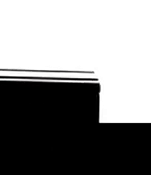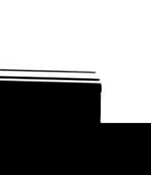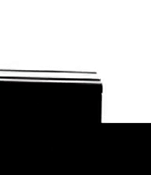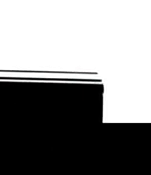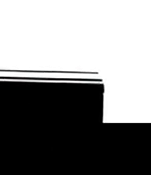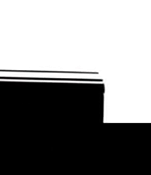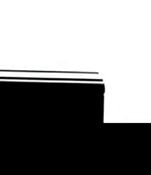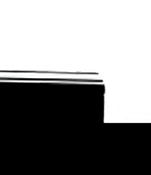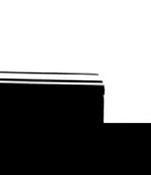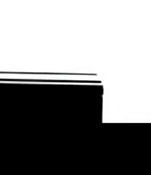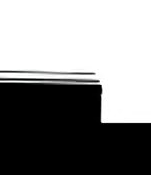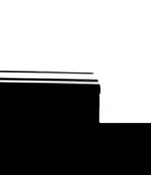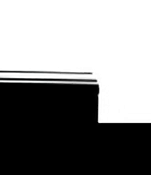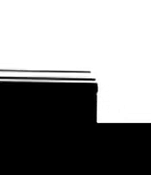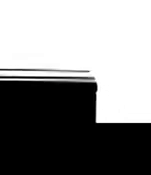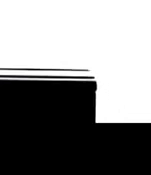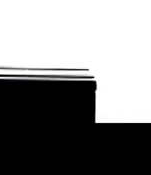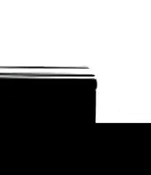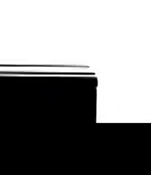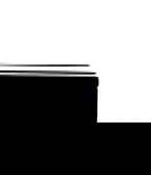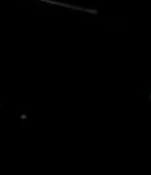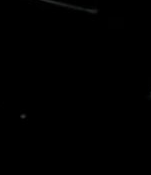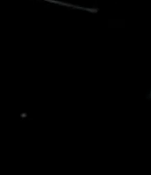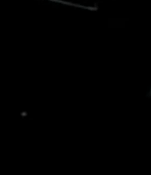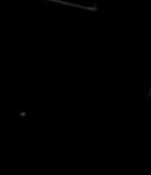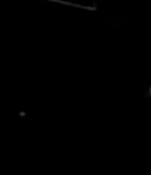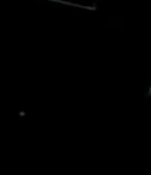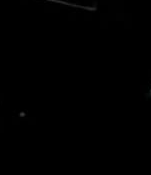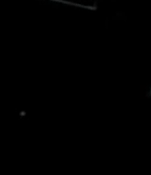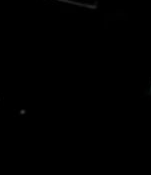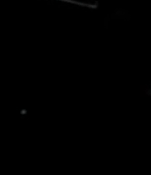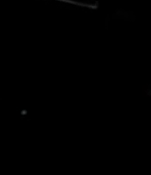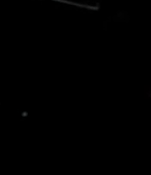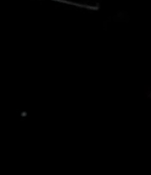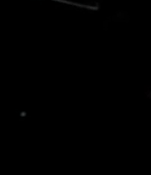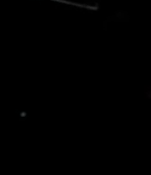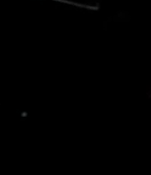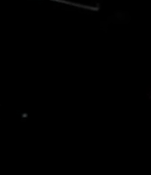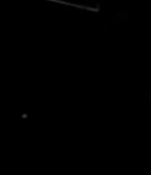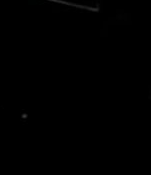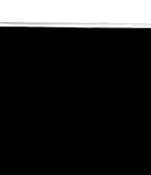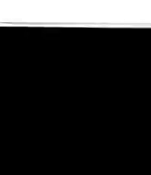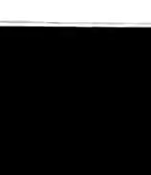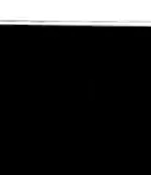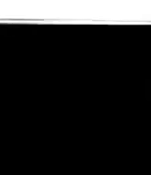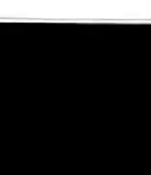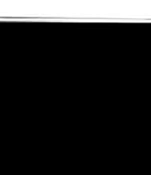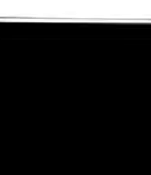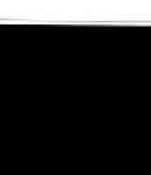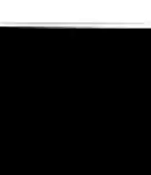hard, but we need each other, we're sisters and brothers.